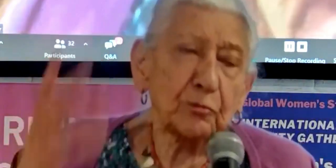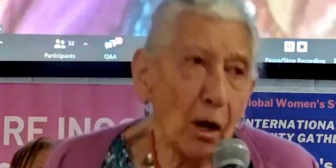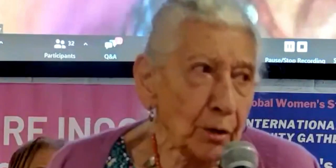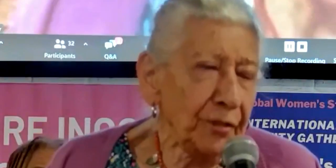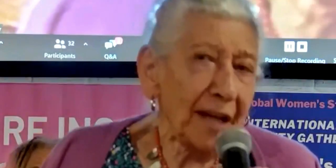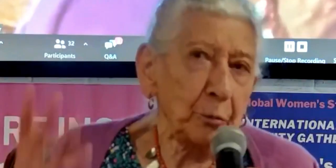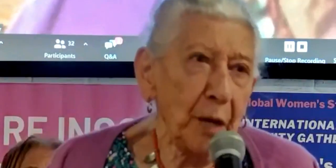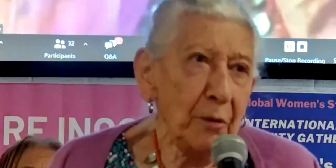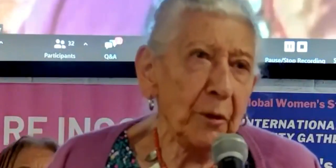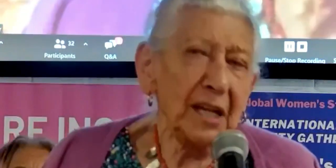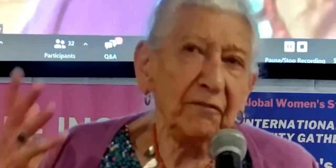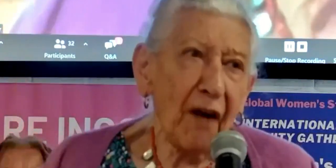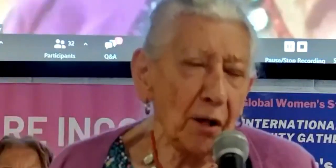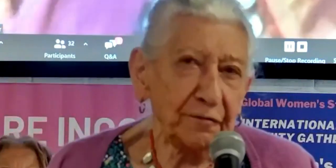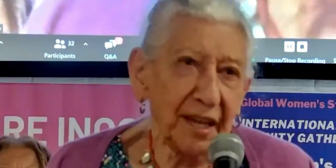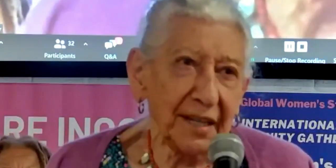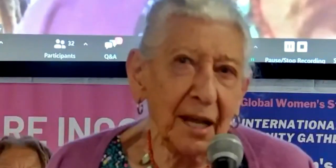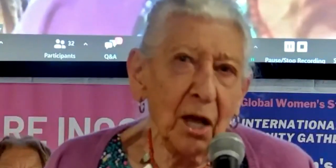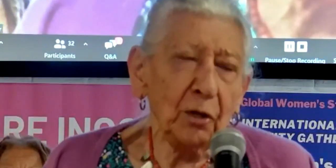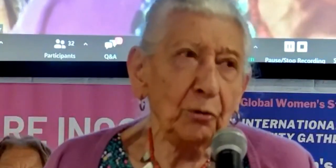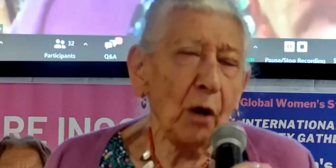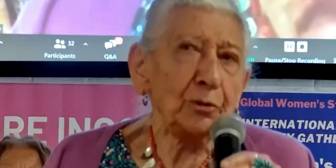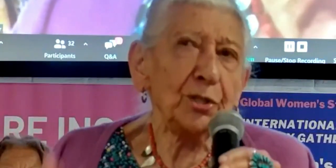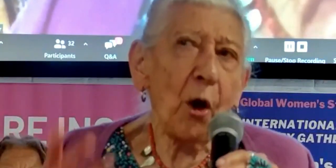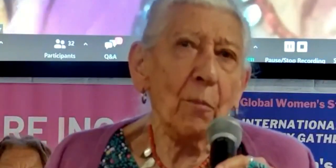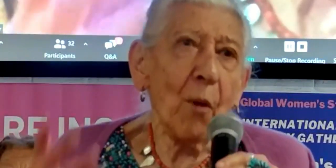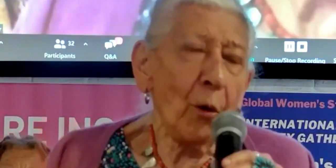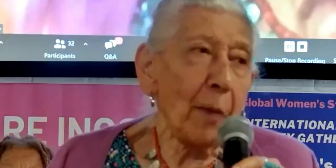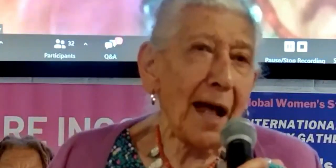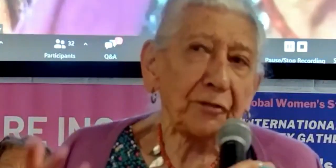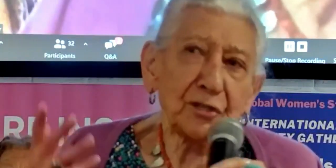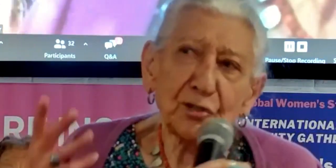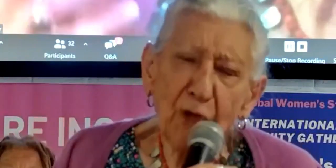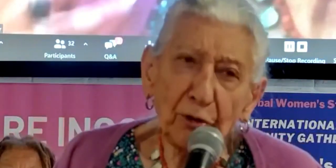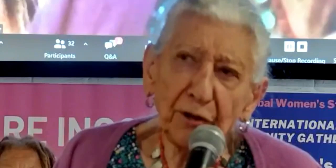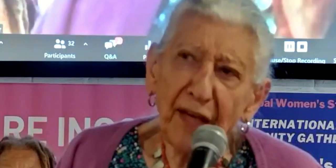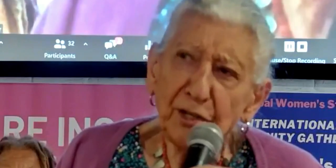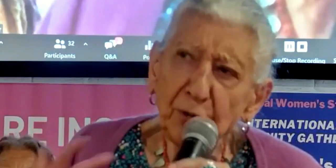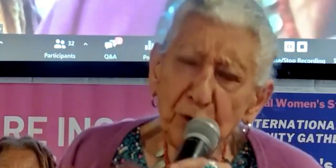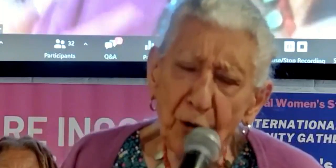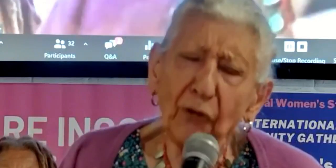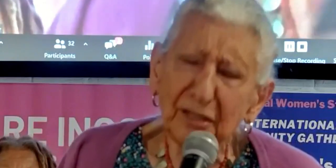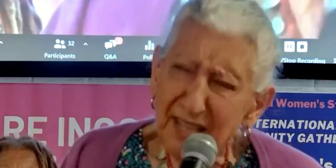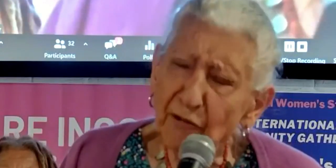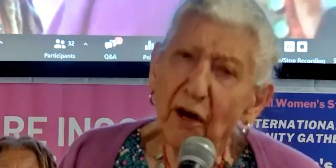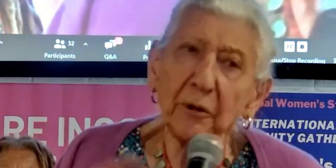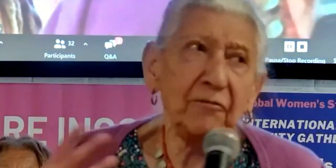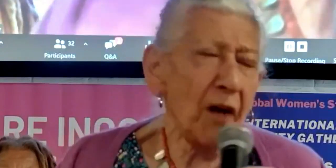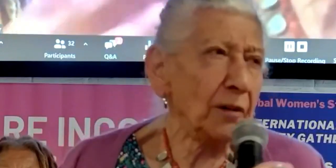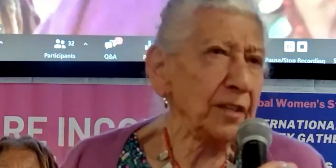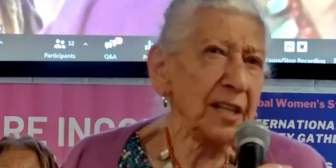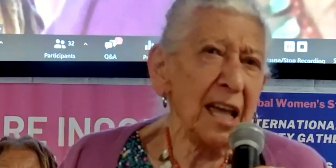the struggle that we were involved in. You know, to know more about the struggle that you yourself